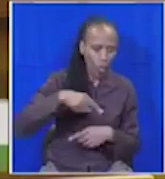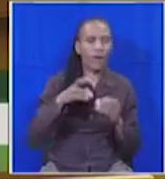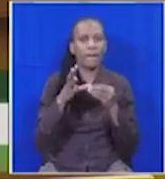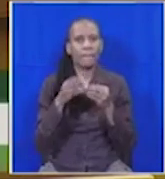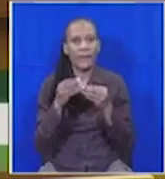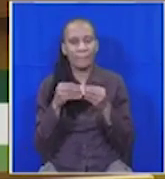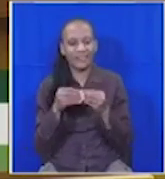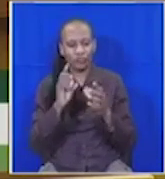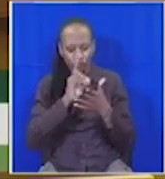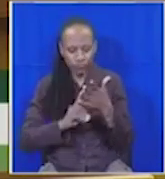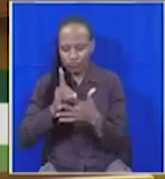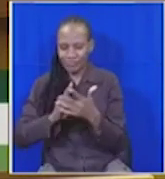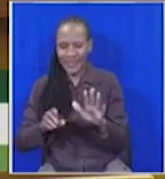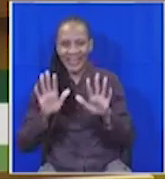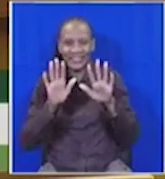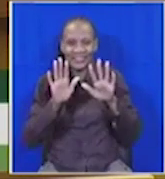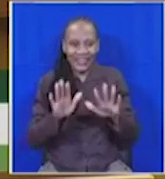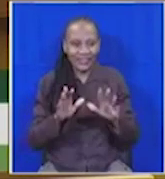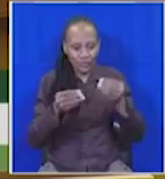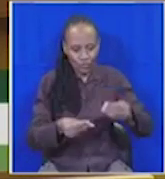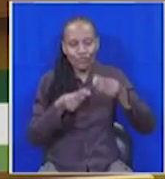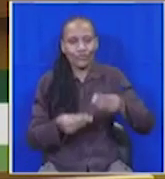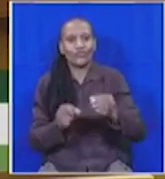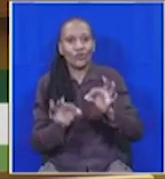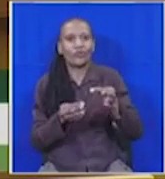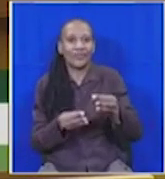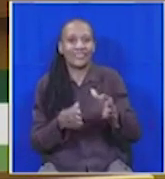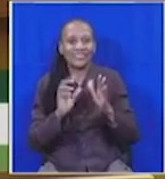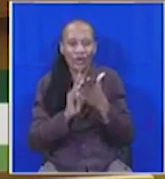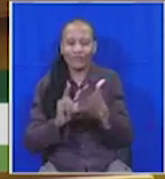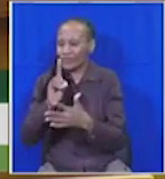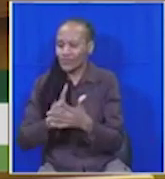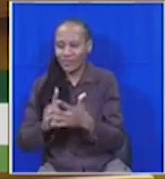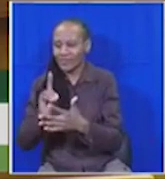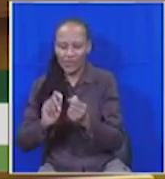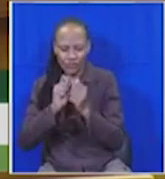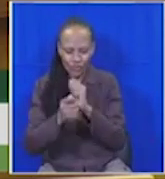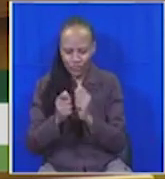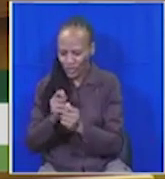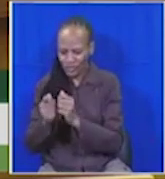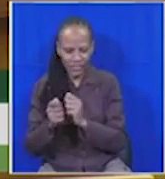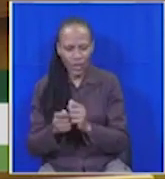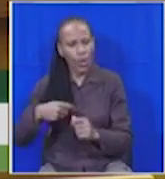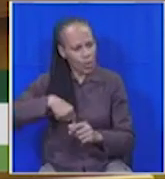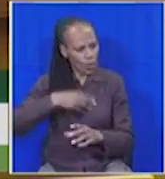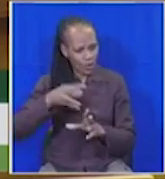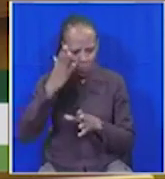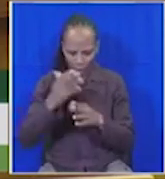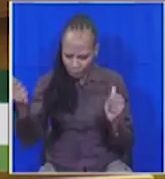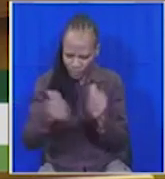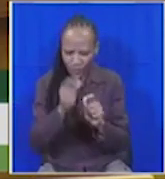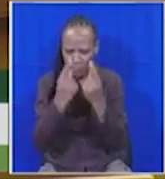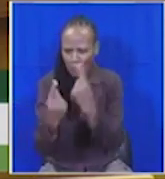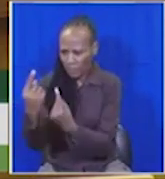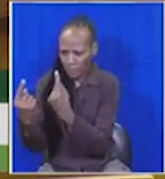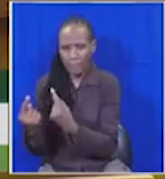10 draft sets of revised rules. And we wanted to bring everybody on board. We really wanted to make sure